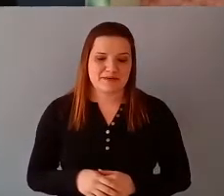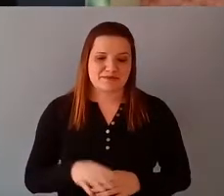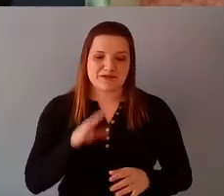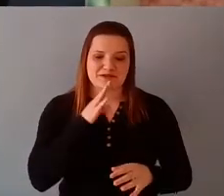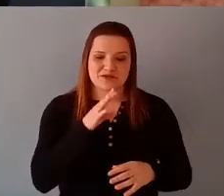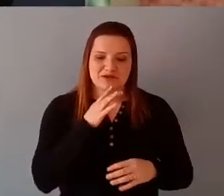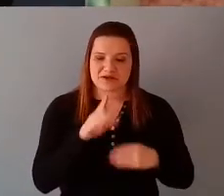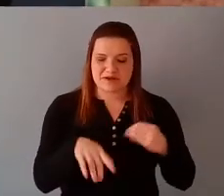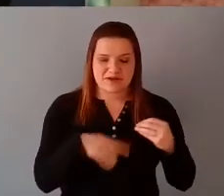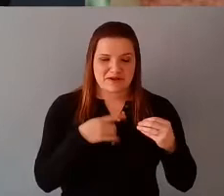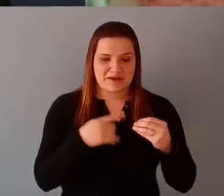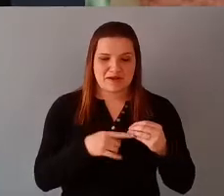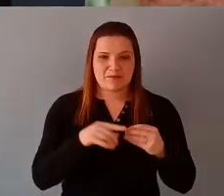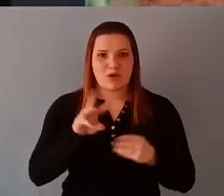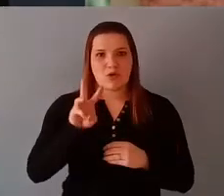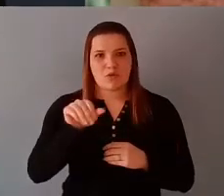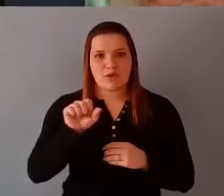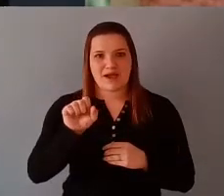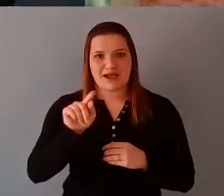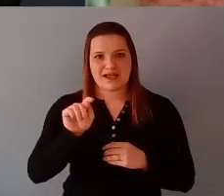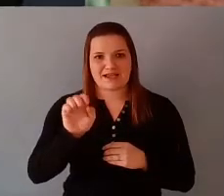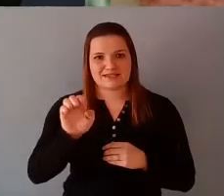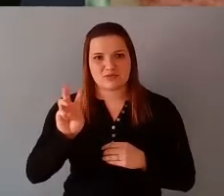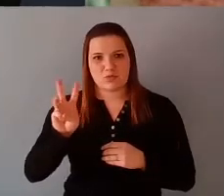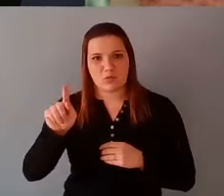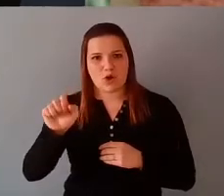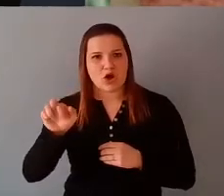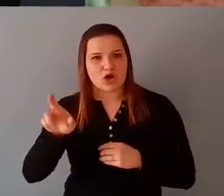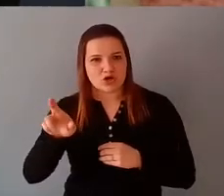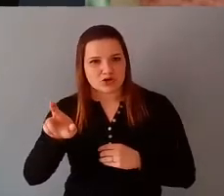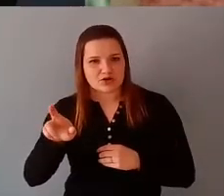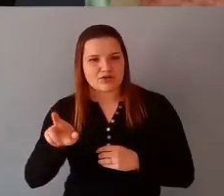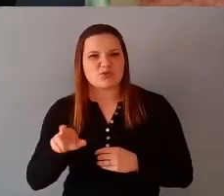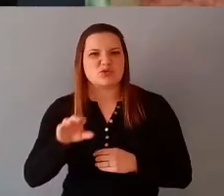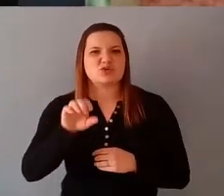about wastewater, sewage water, essentially,